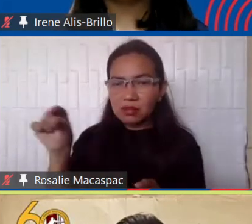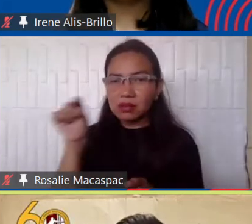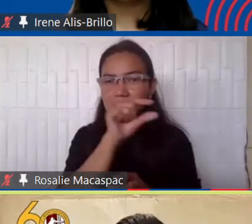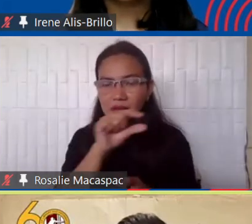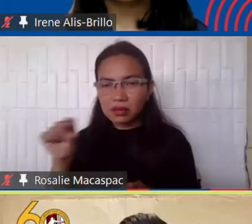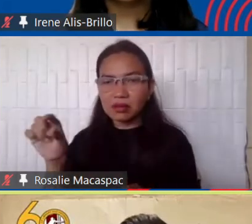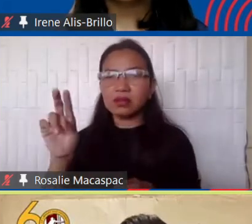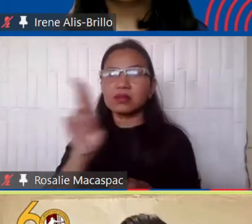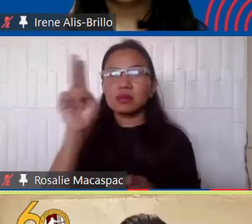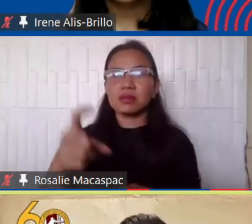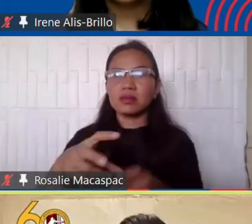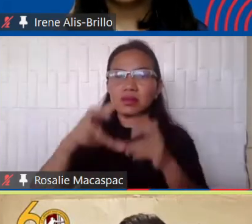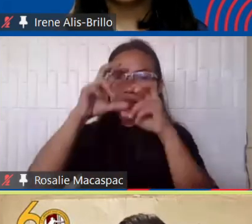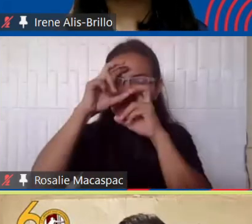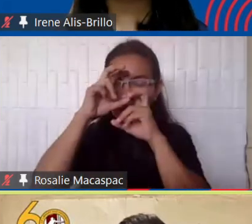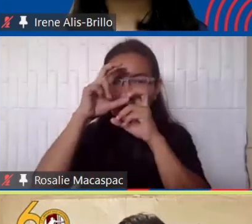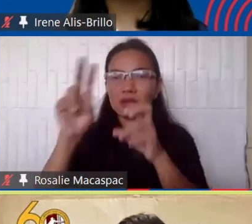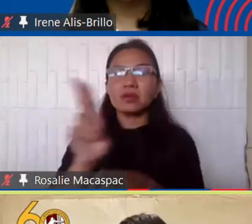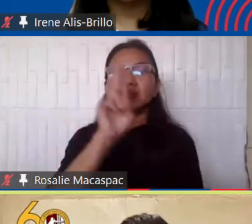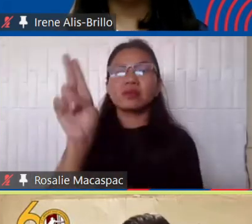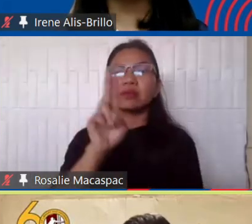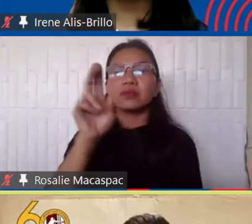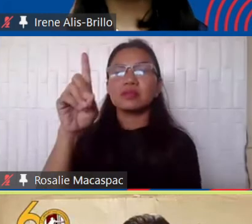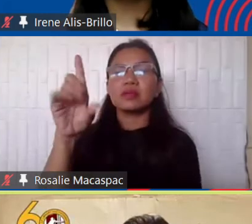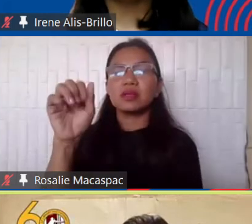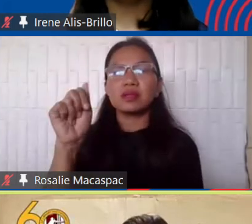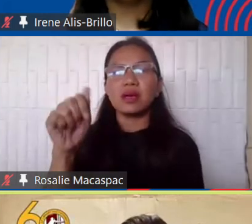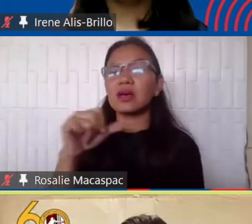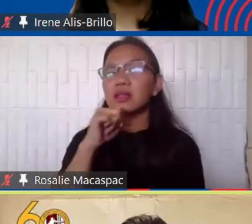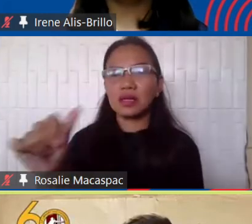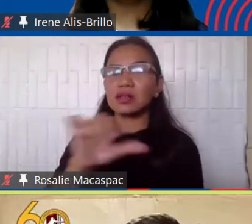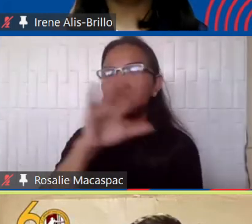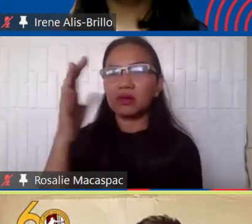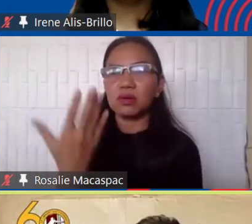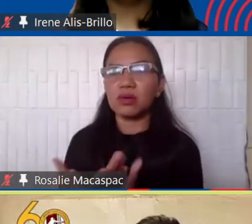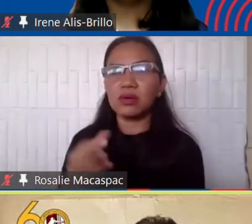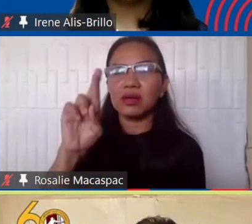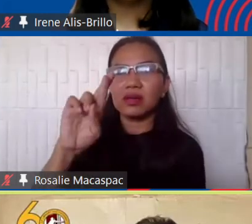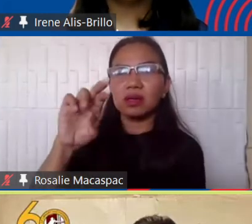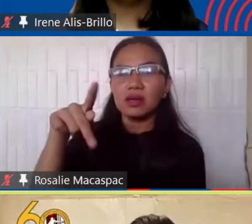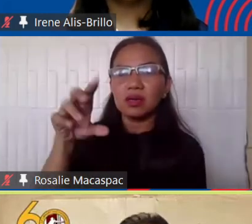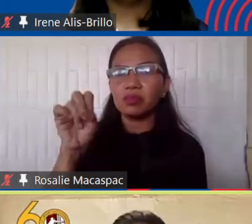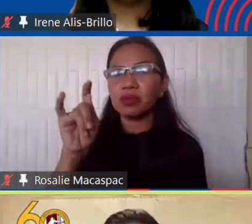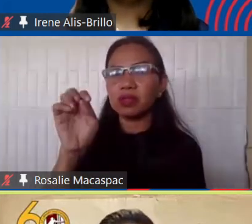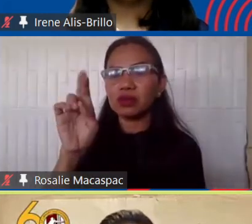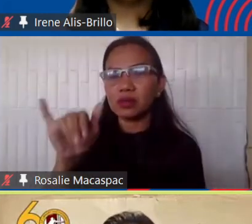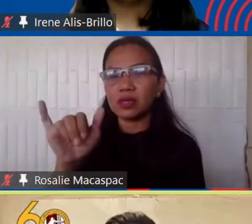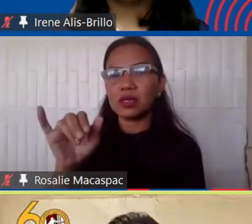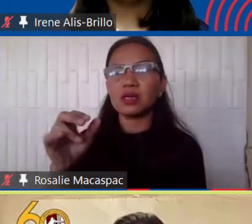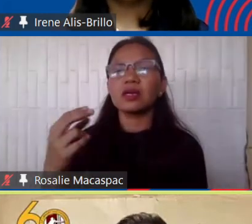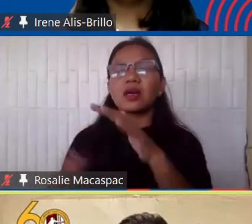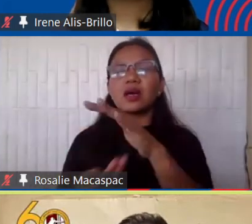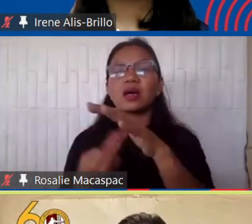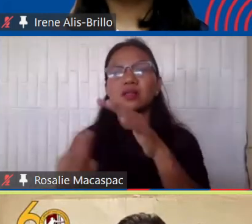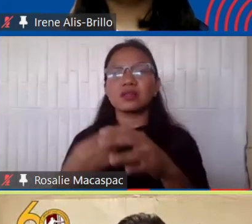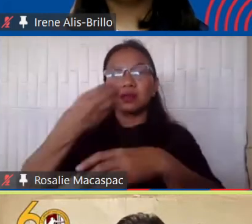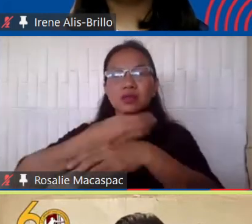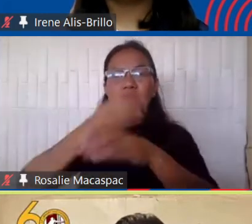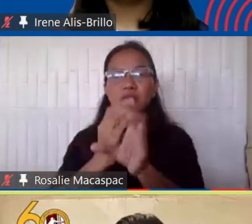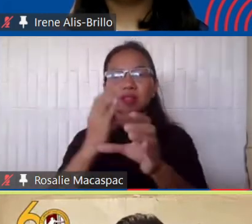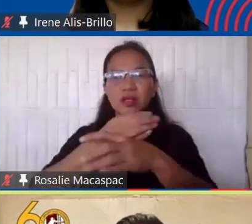use of the data. No, because not all repositories are under the Creative Commons. Some may